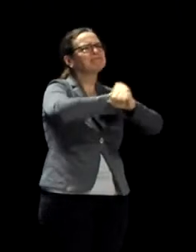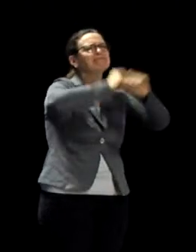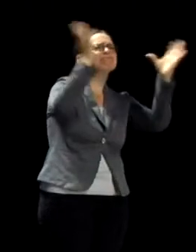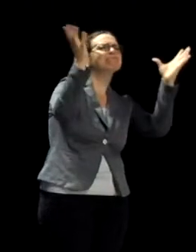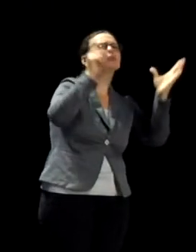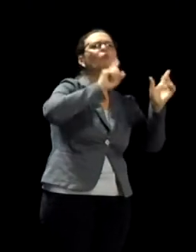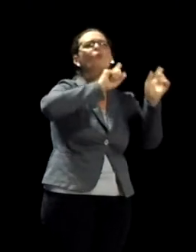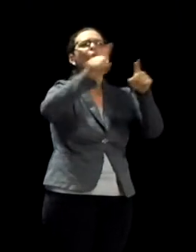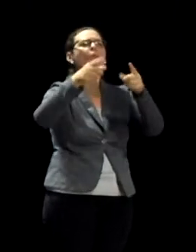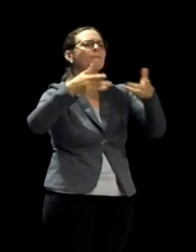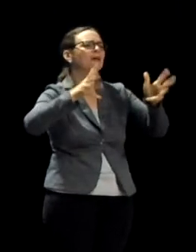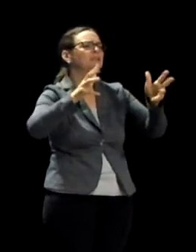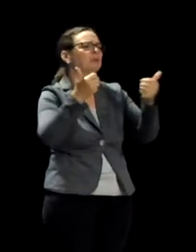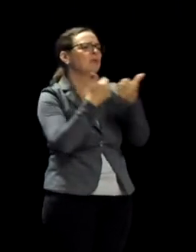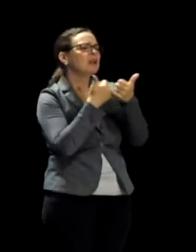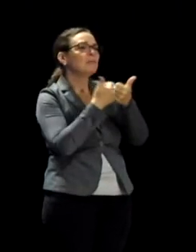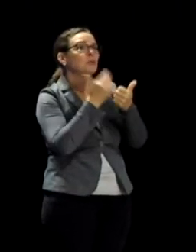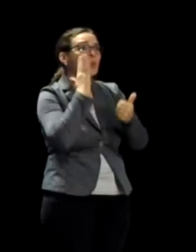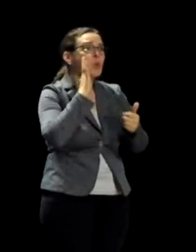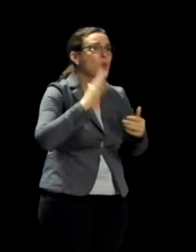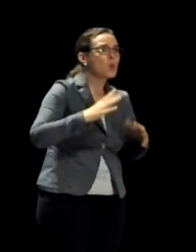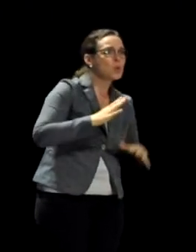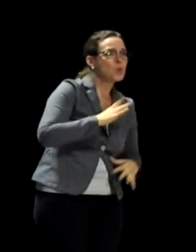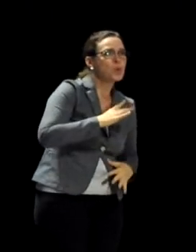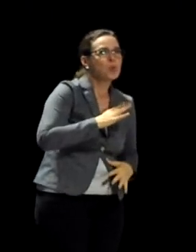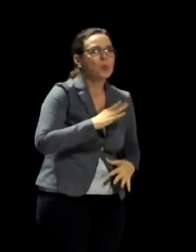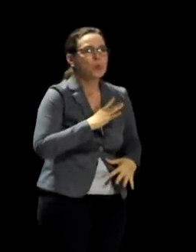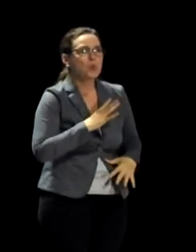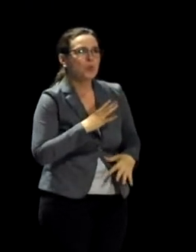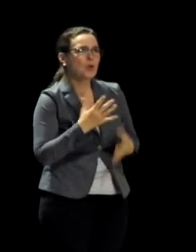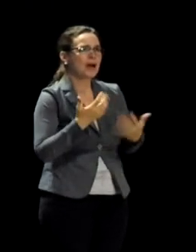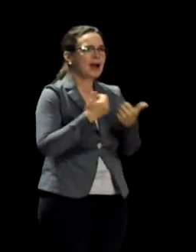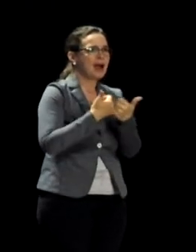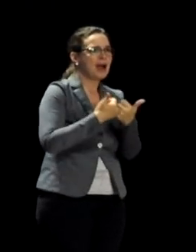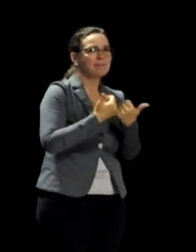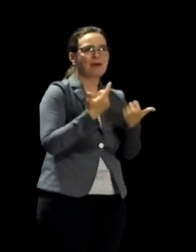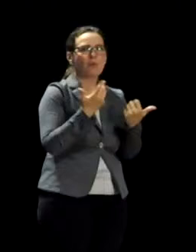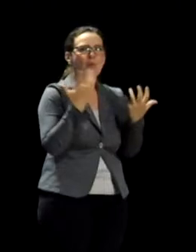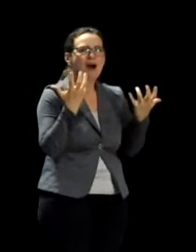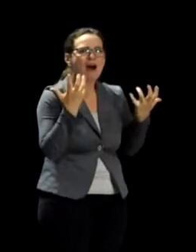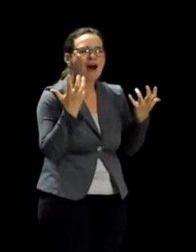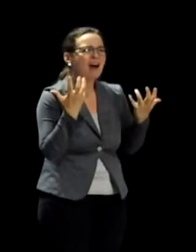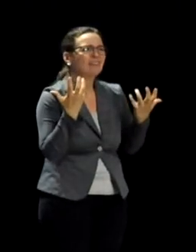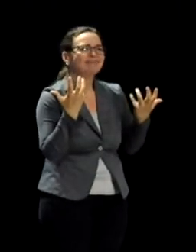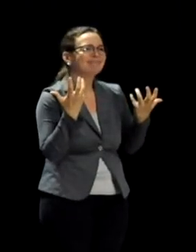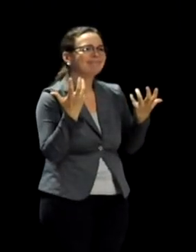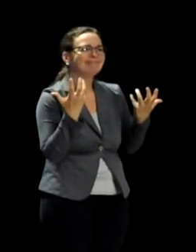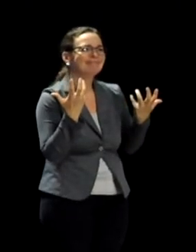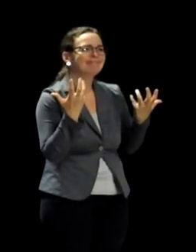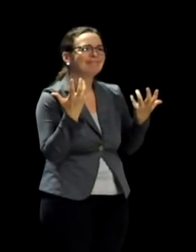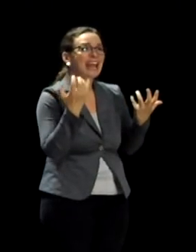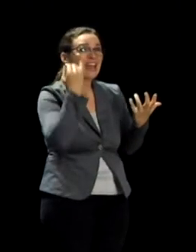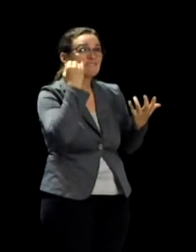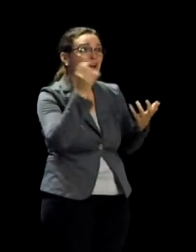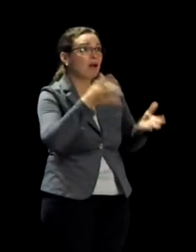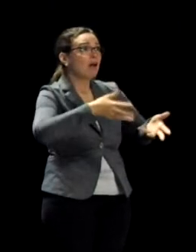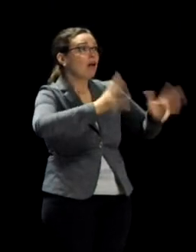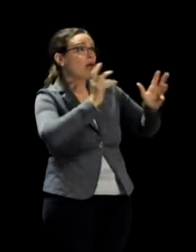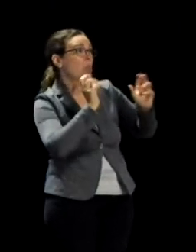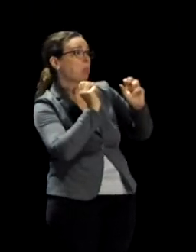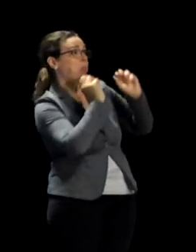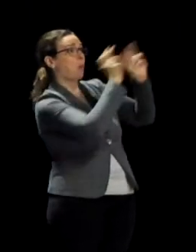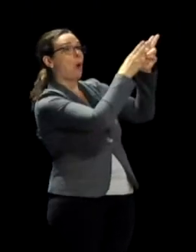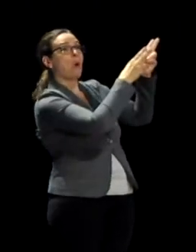with unforced turnovers at this point with this virus. We need to stay home when we're sick, no matter what, and go get a